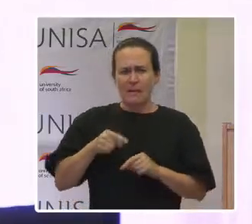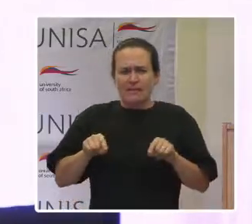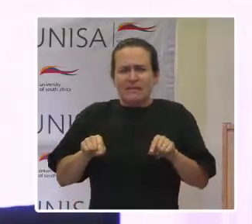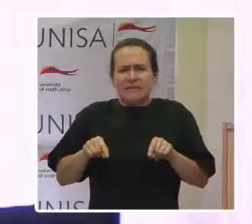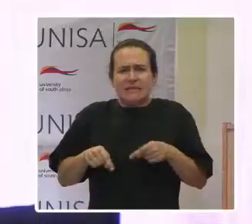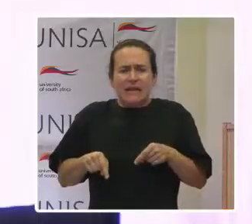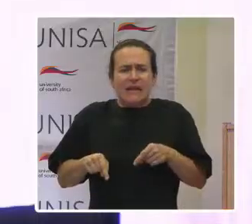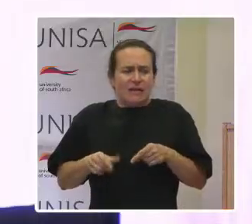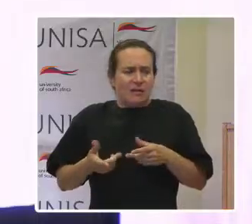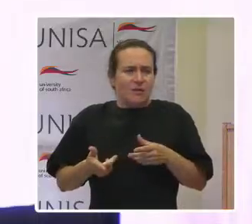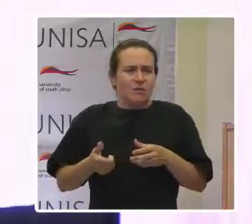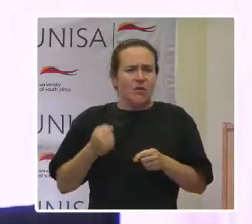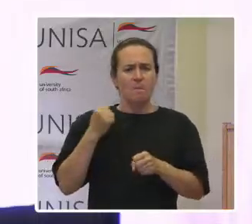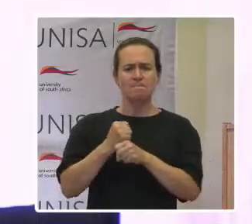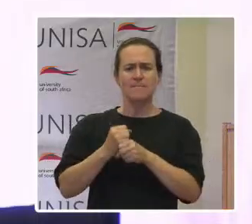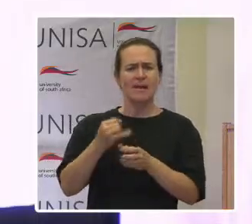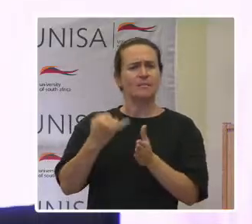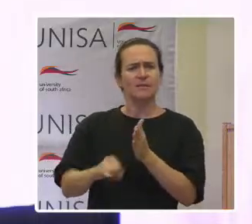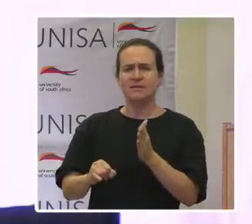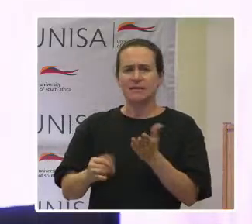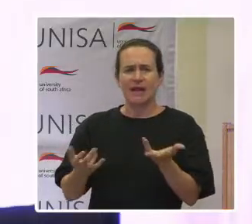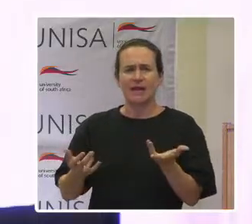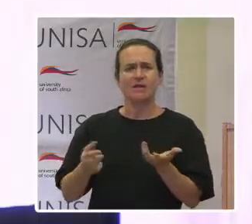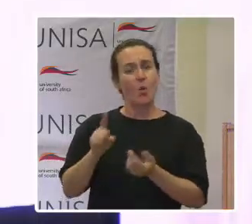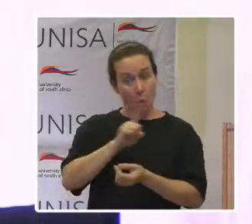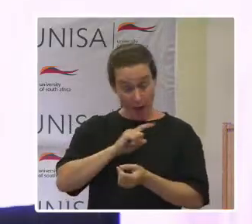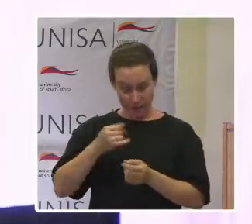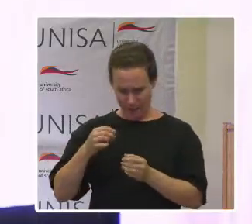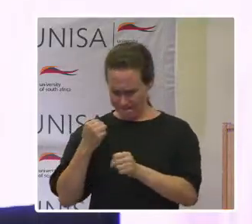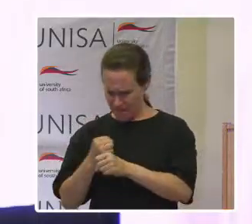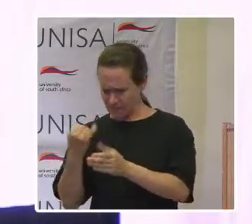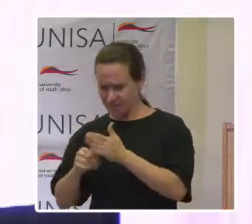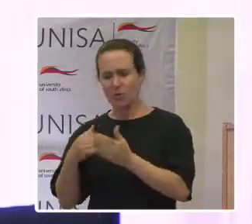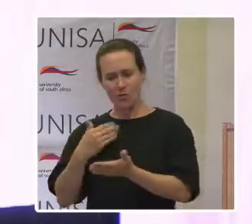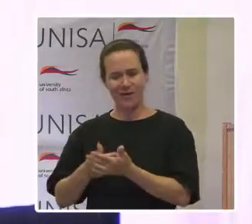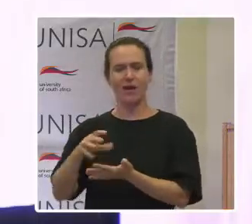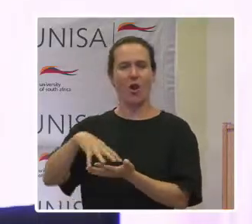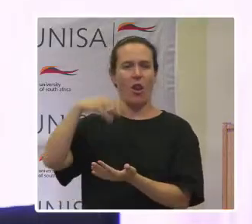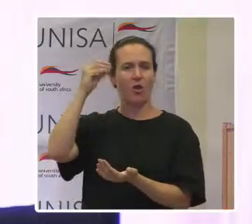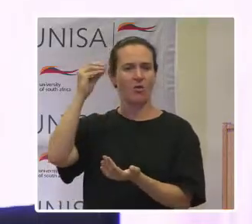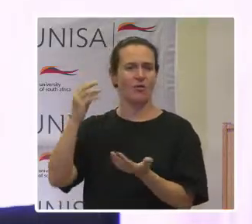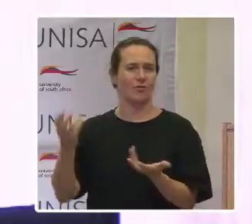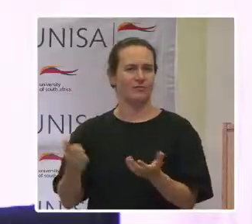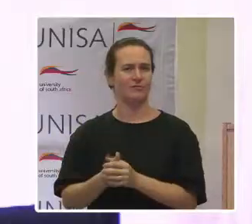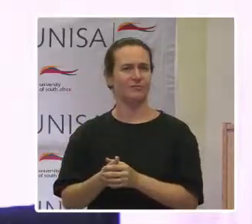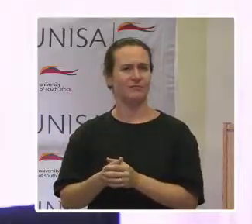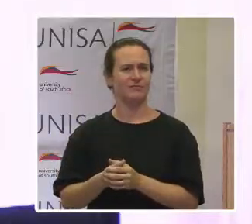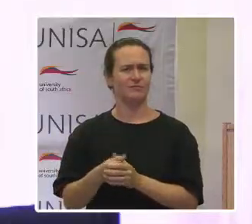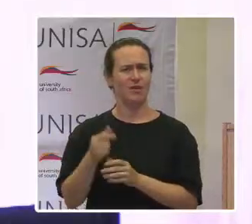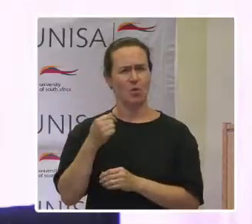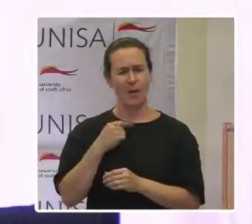to make mistakes because we learn from them. You do not need to be a